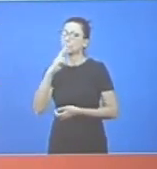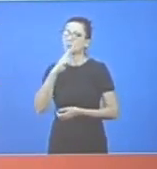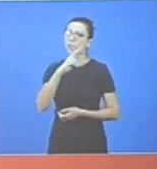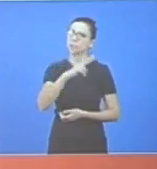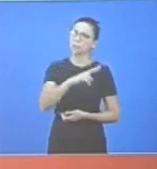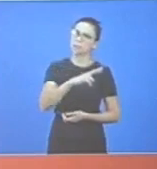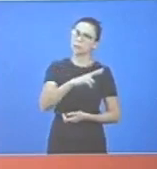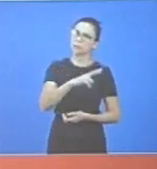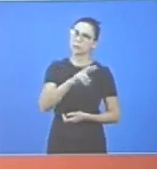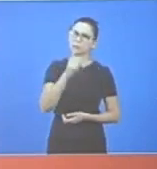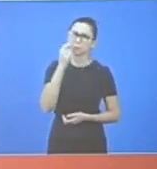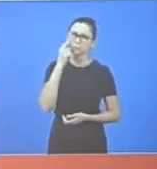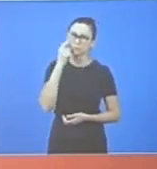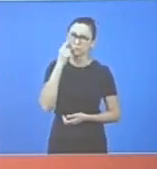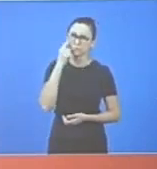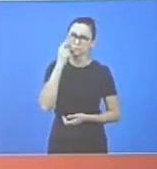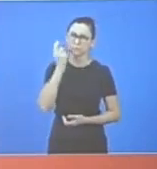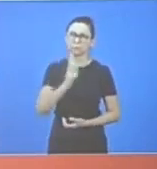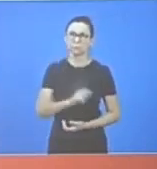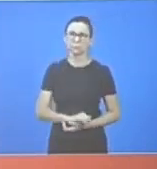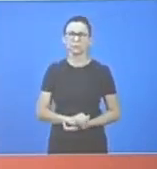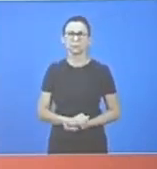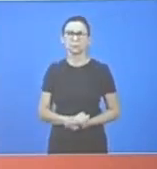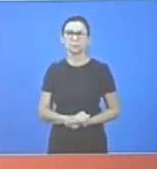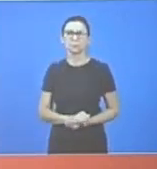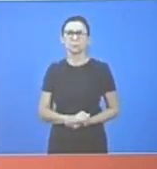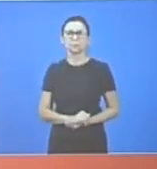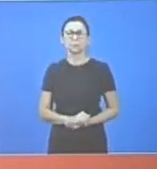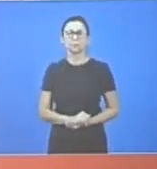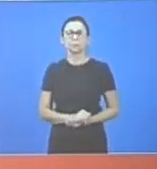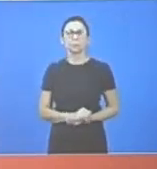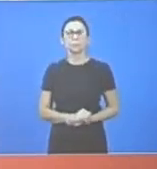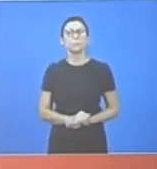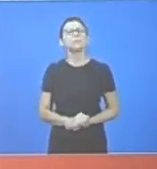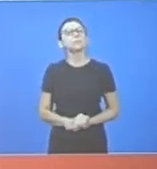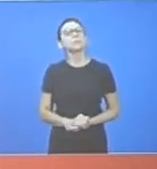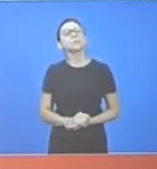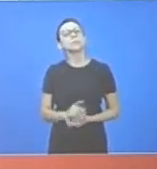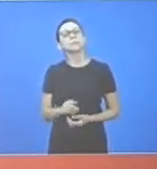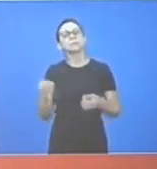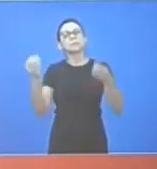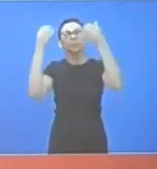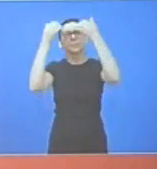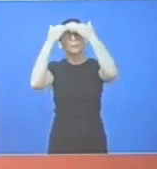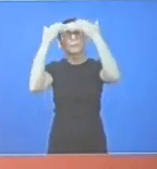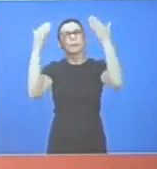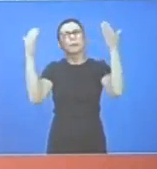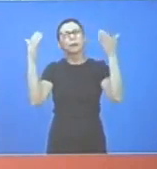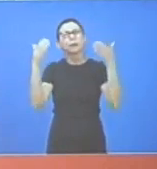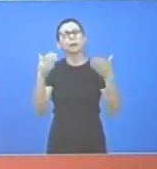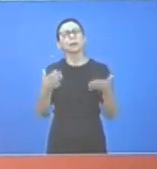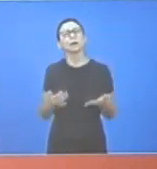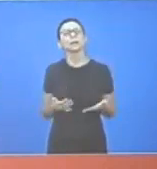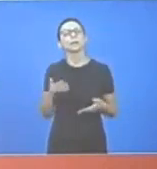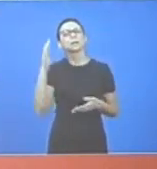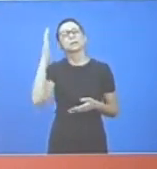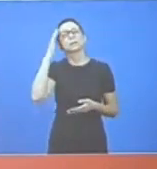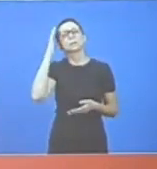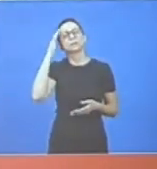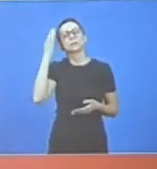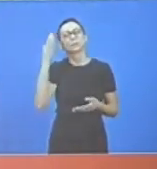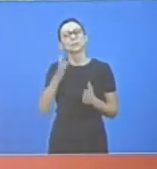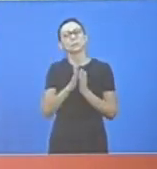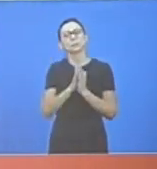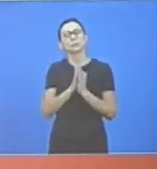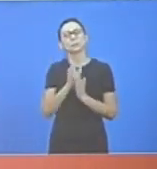Spirit has a role. Are you seeing the revelation? So you want to have an understanding. You have to go